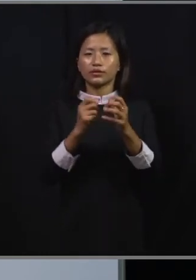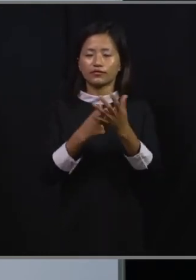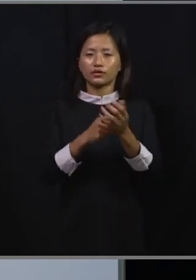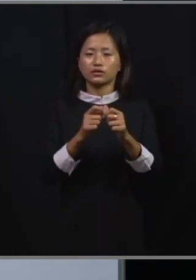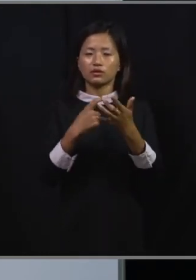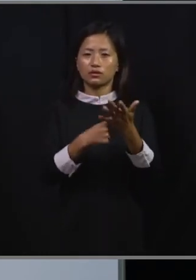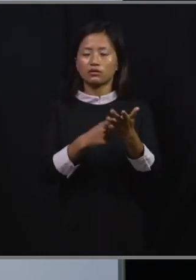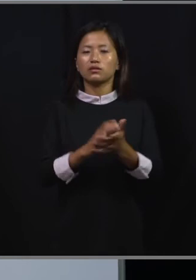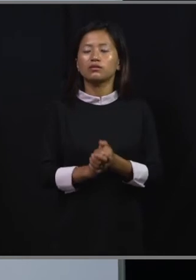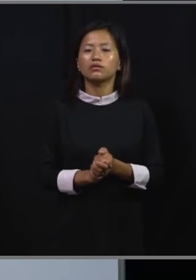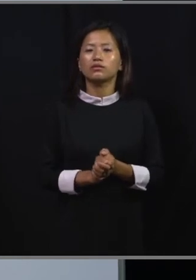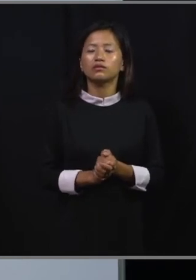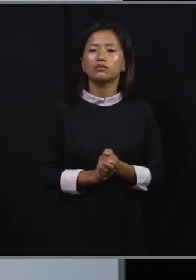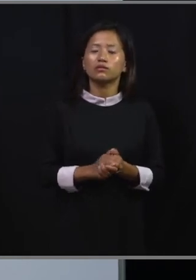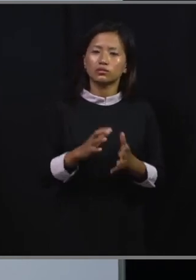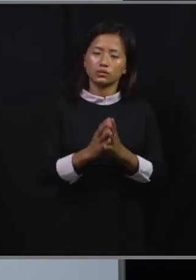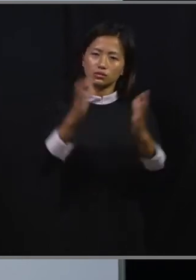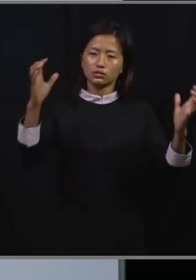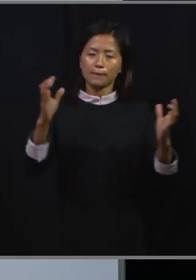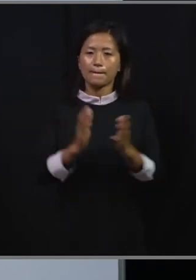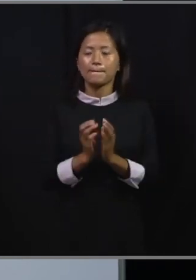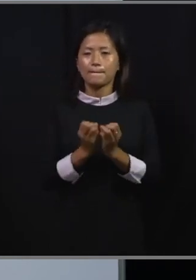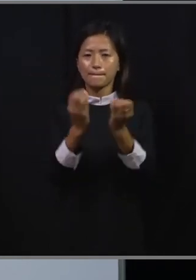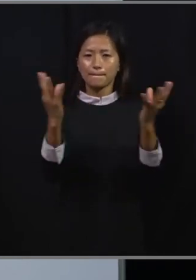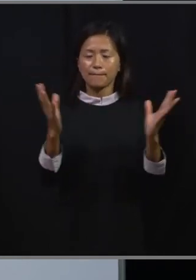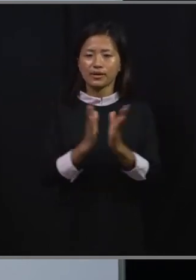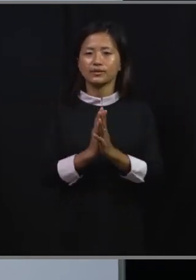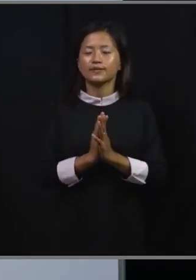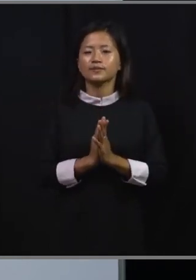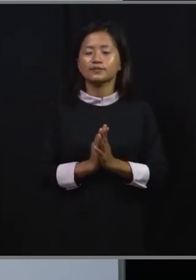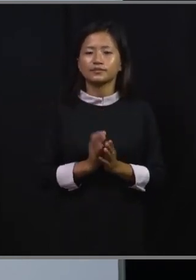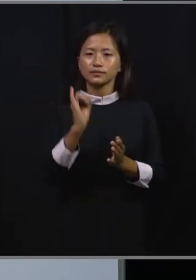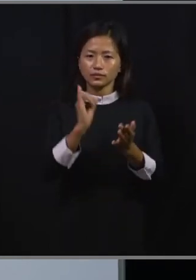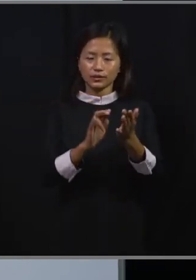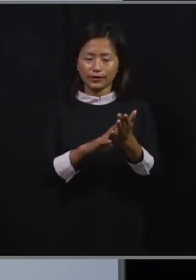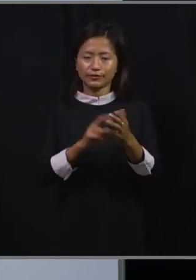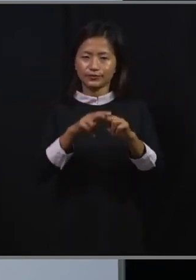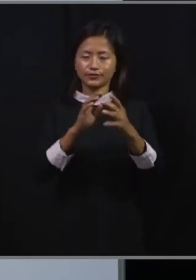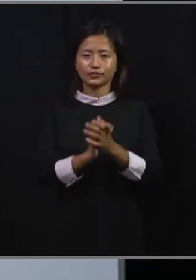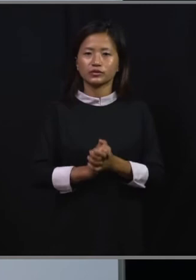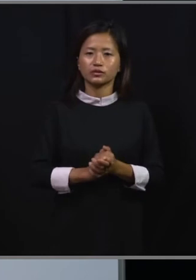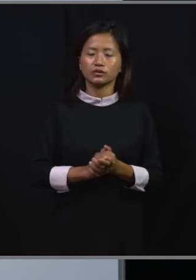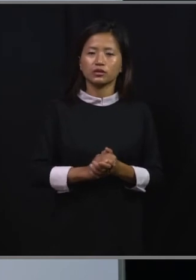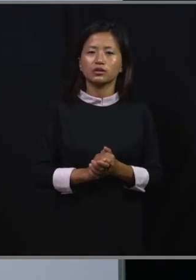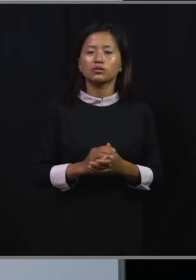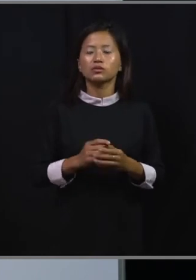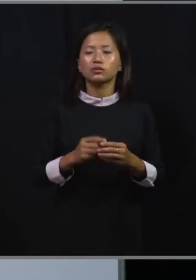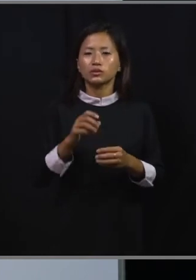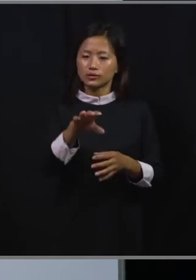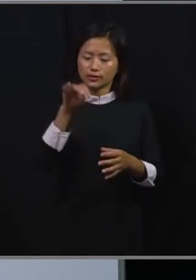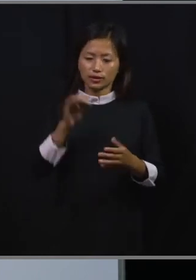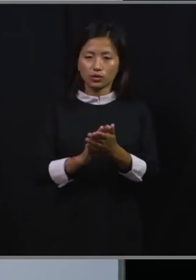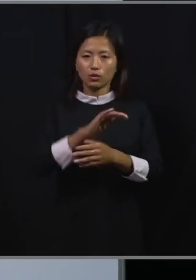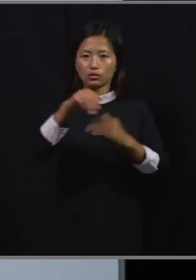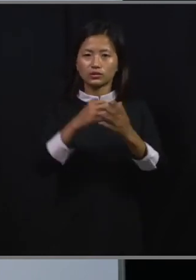clear? So this is how we will get so many wavefront like this, is infinite number. Okay, when this is point source, we will get spherical. In